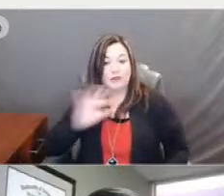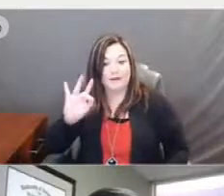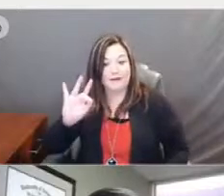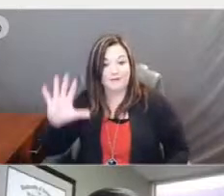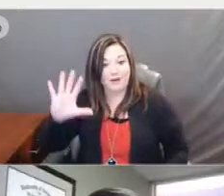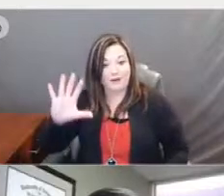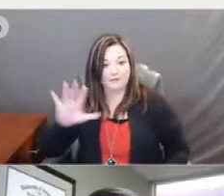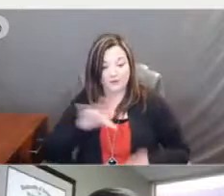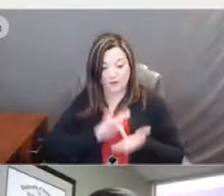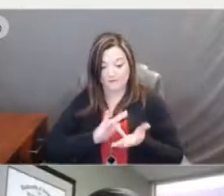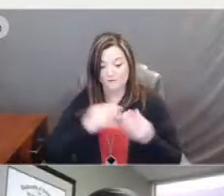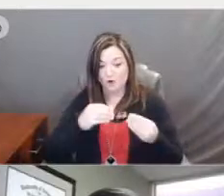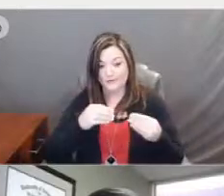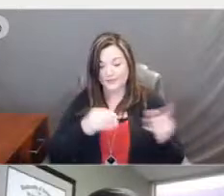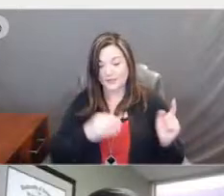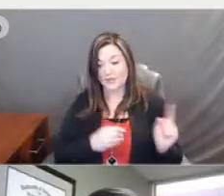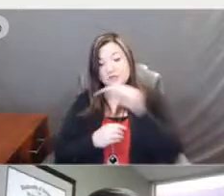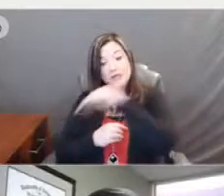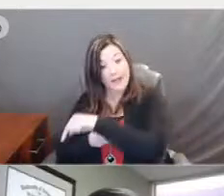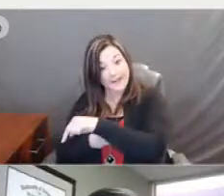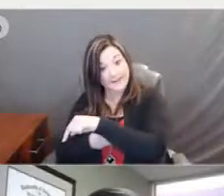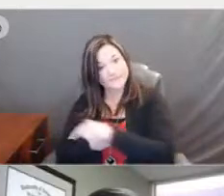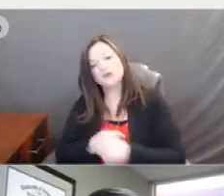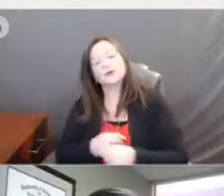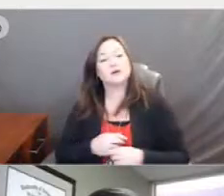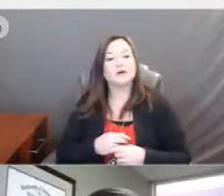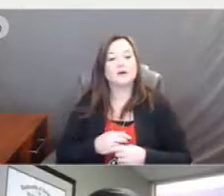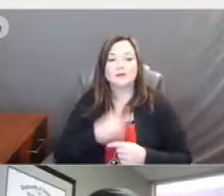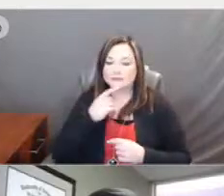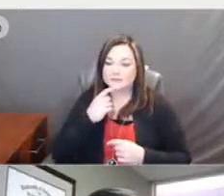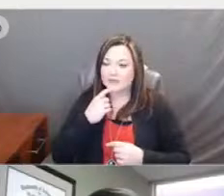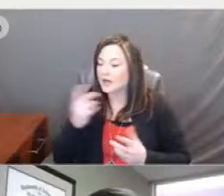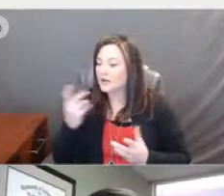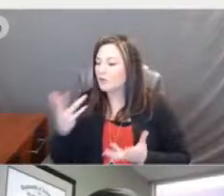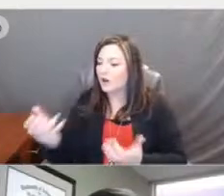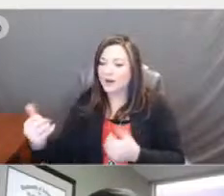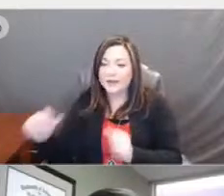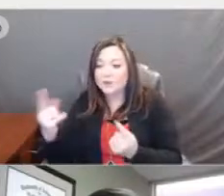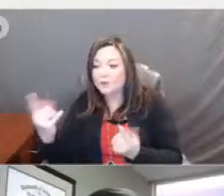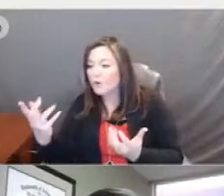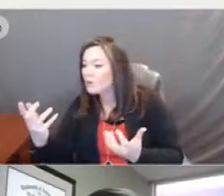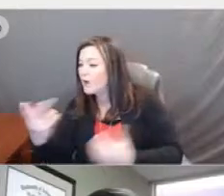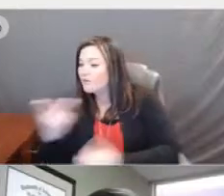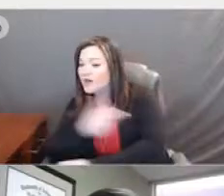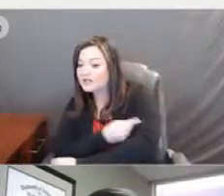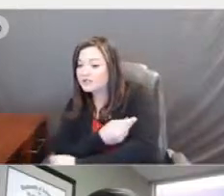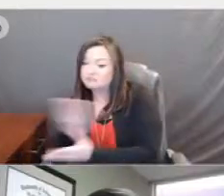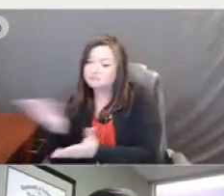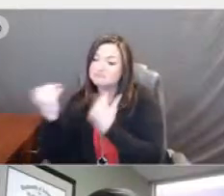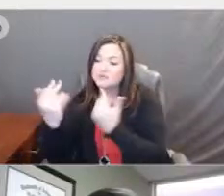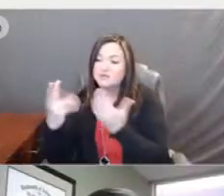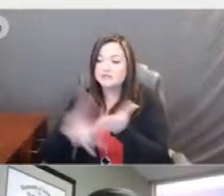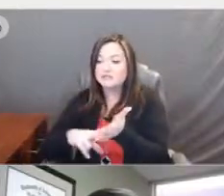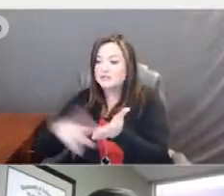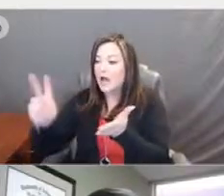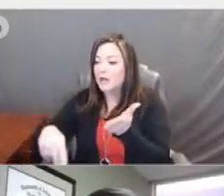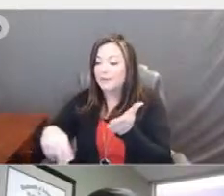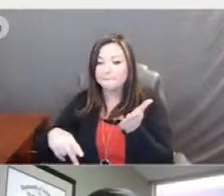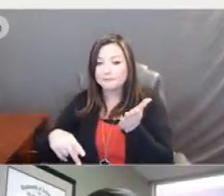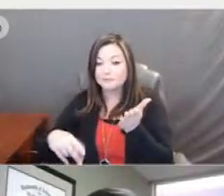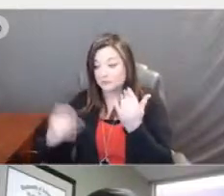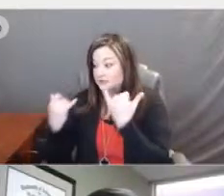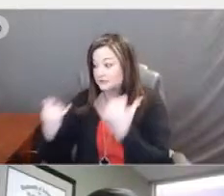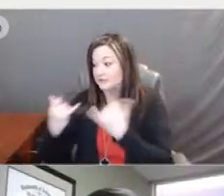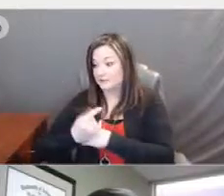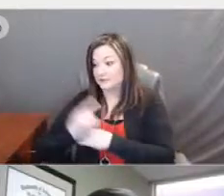A pharmacy came there and said, we want you, anyone who wants to take this vaccine, go ahead and sign up. To